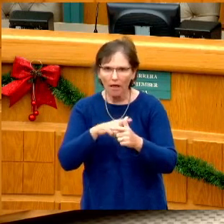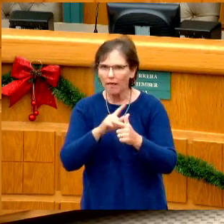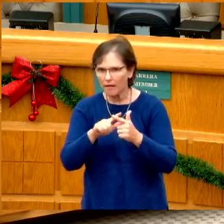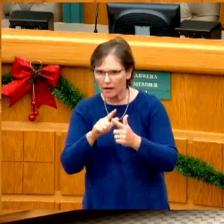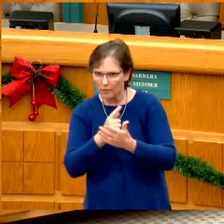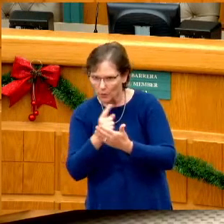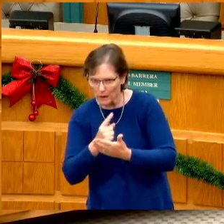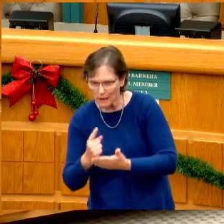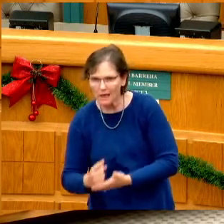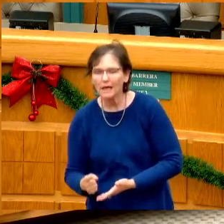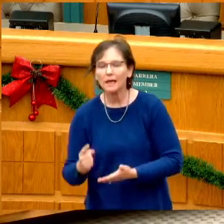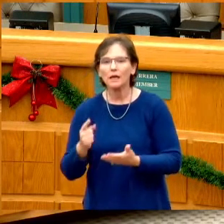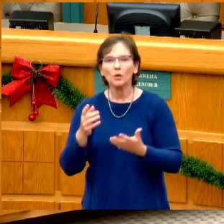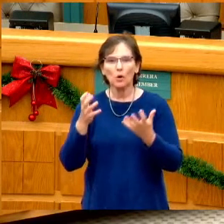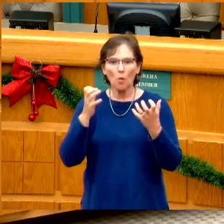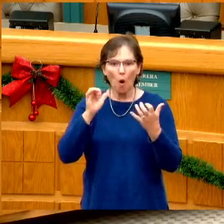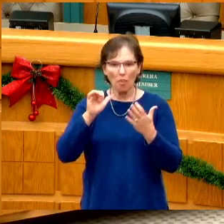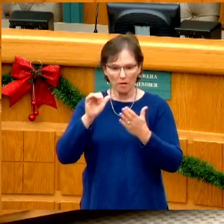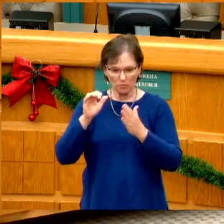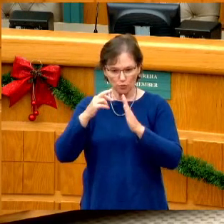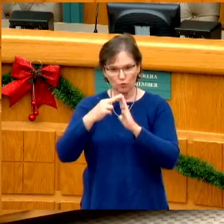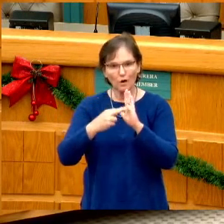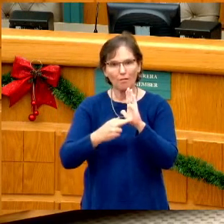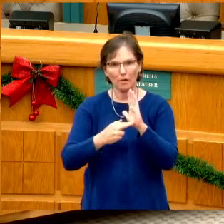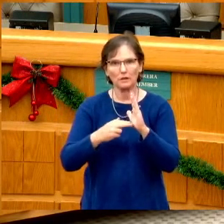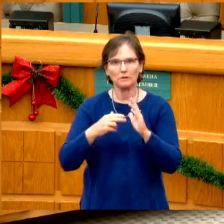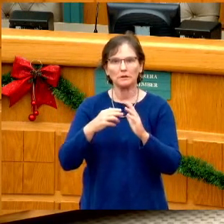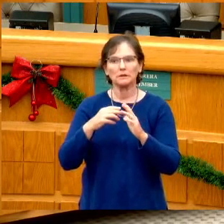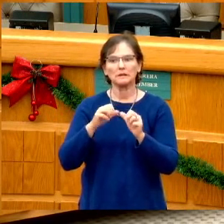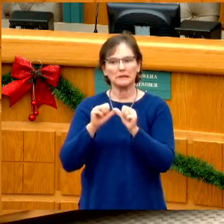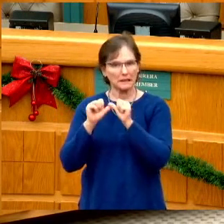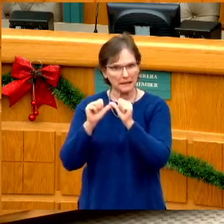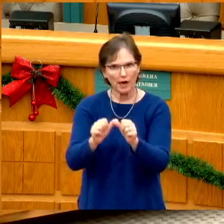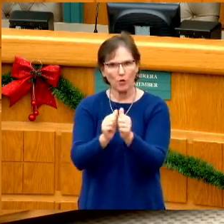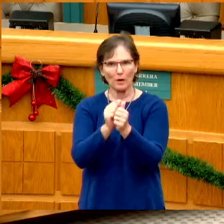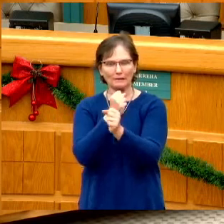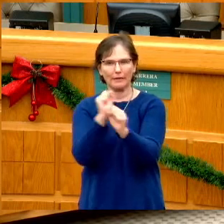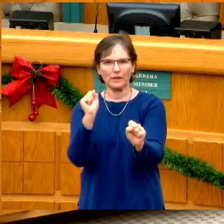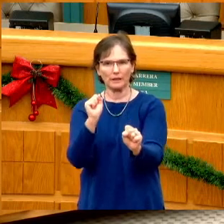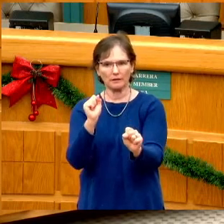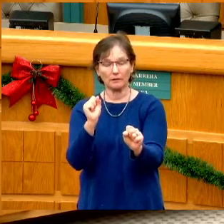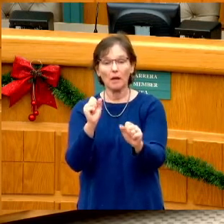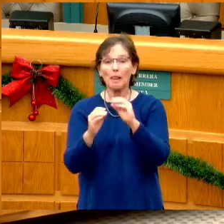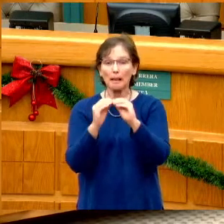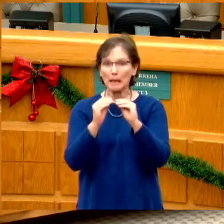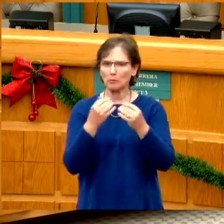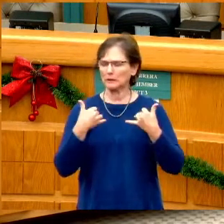safe. The numbers are still way too high, but